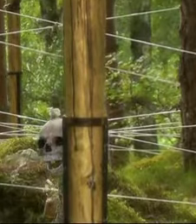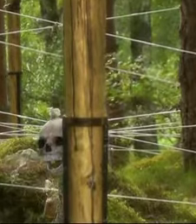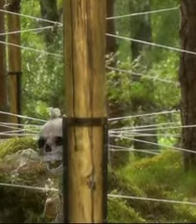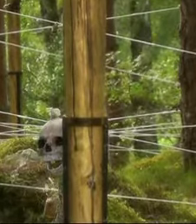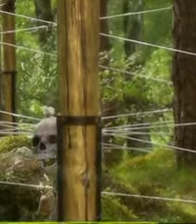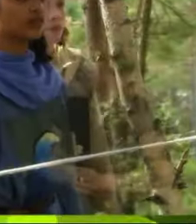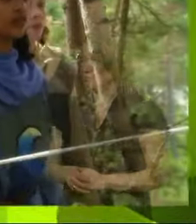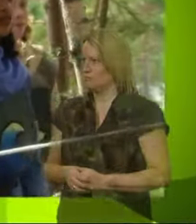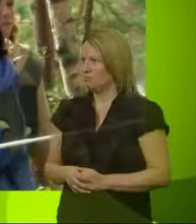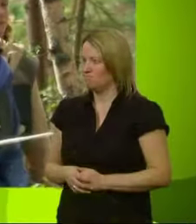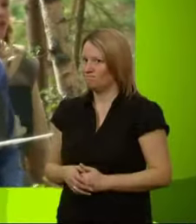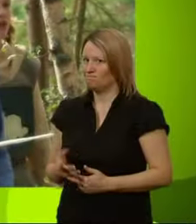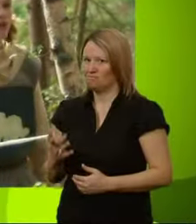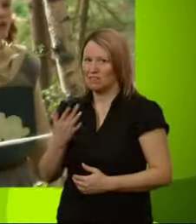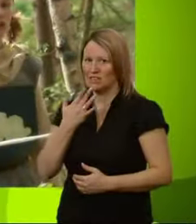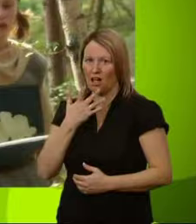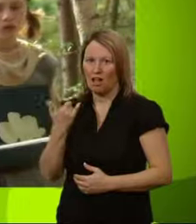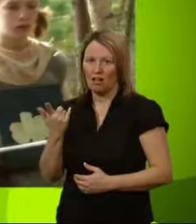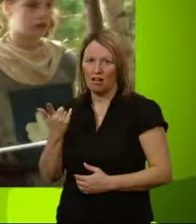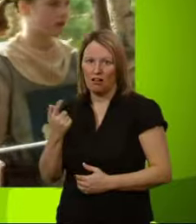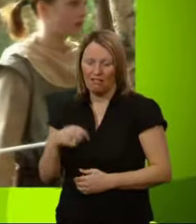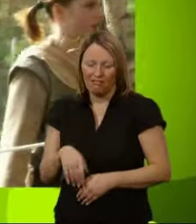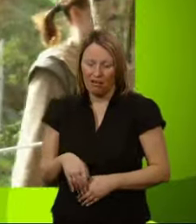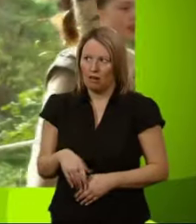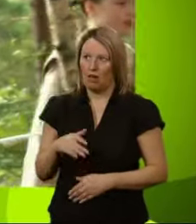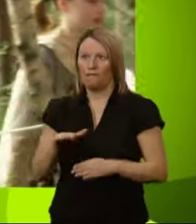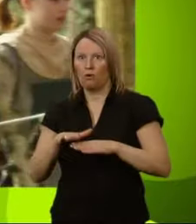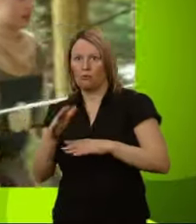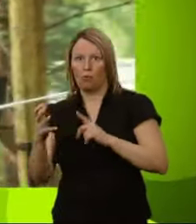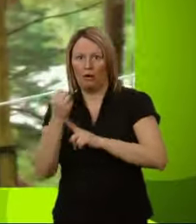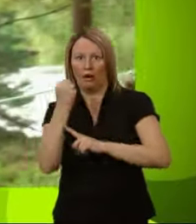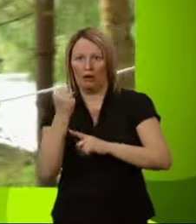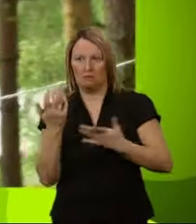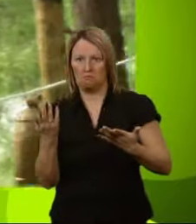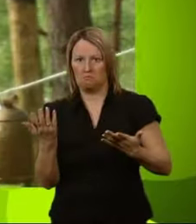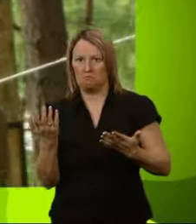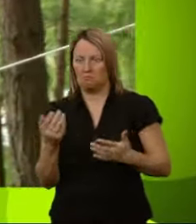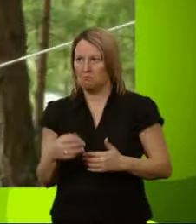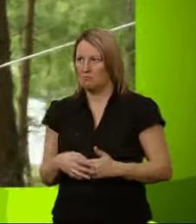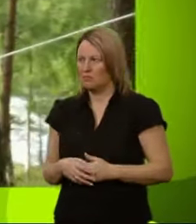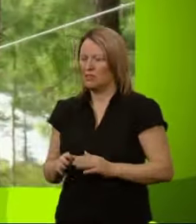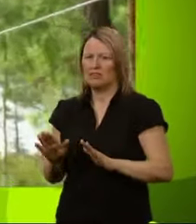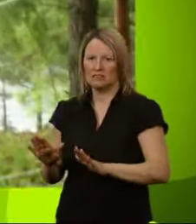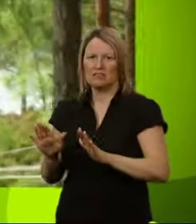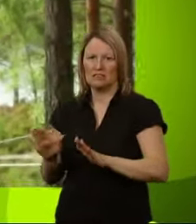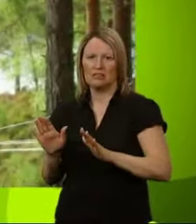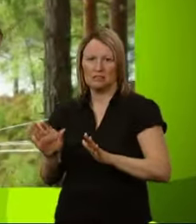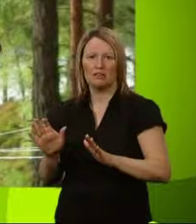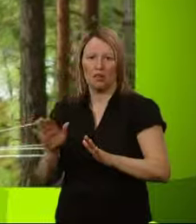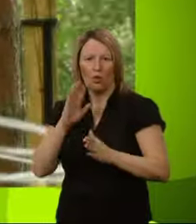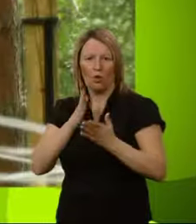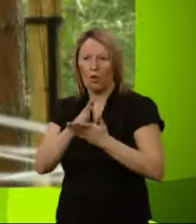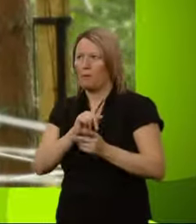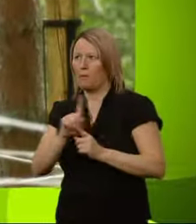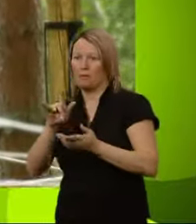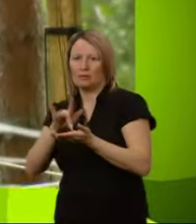Tyrell made a fatal mistake. Her lead is now in question. Right, take it easy. Take your time. I would go through the middle.